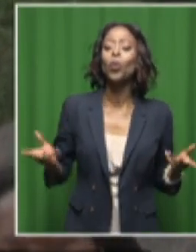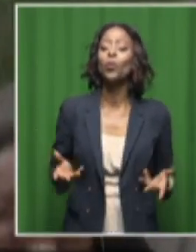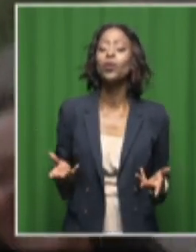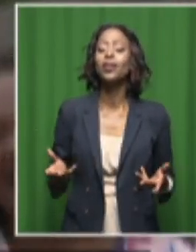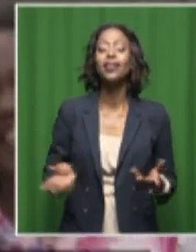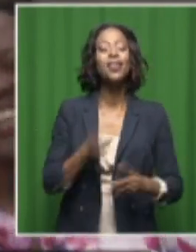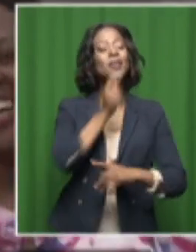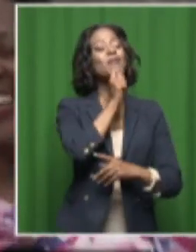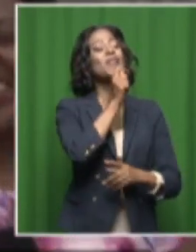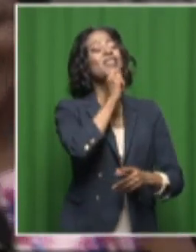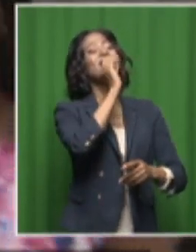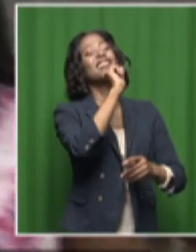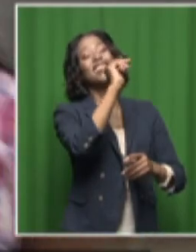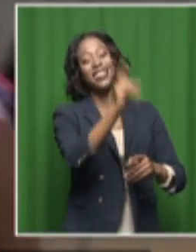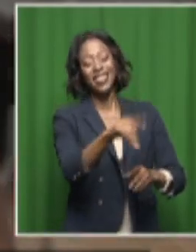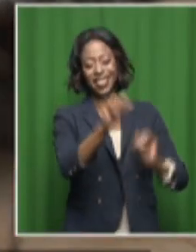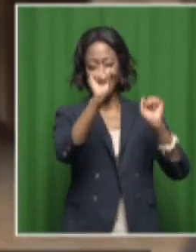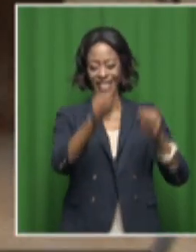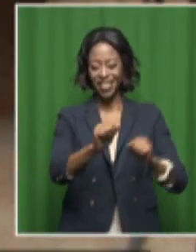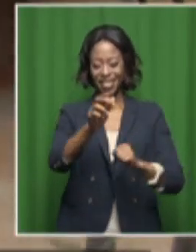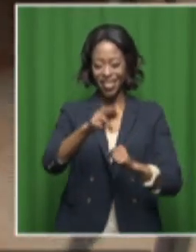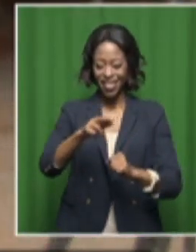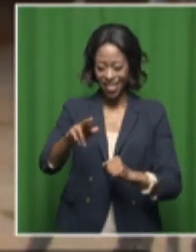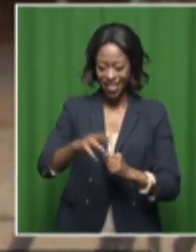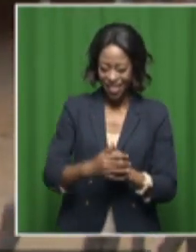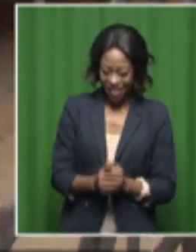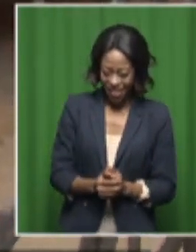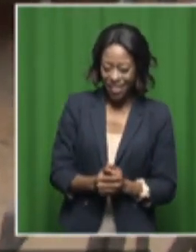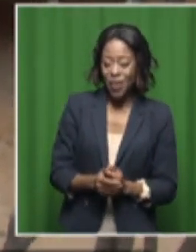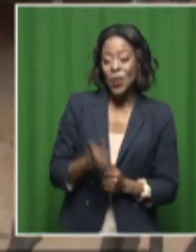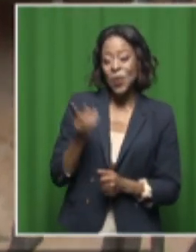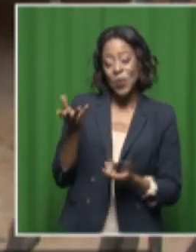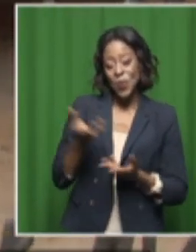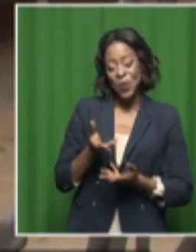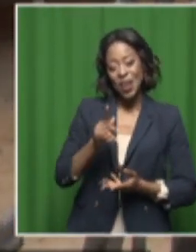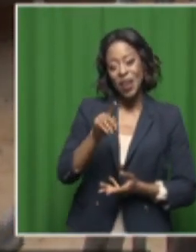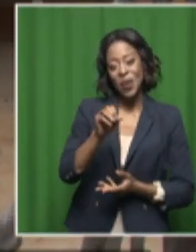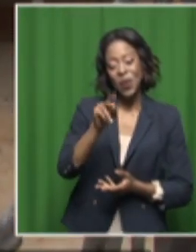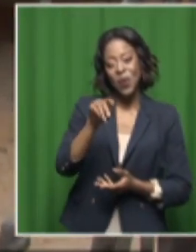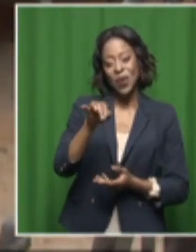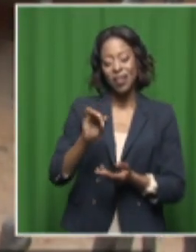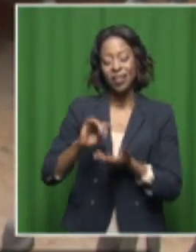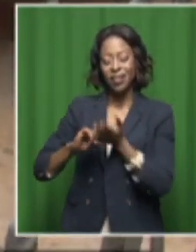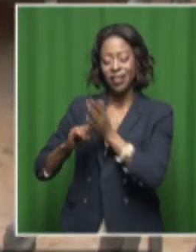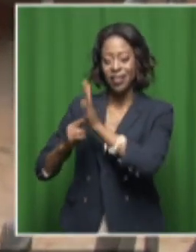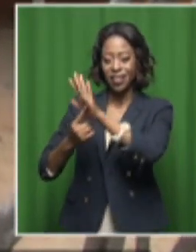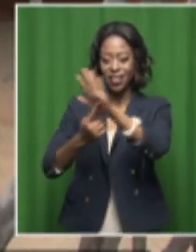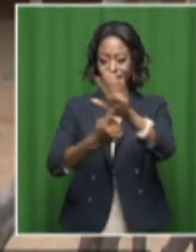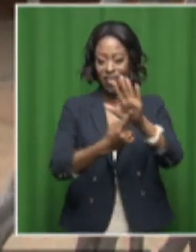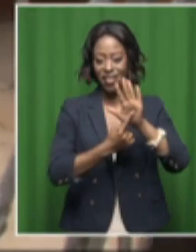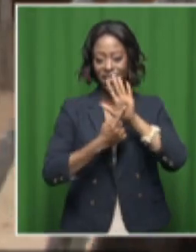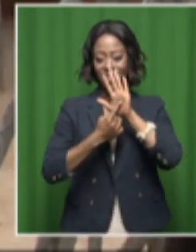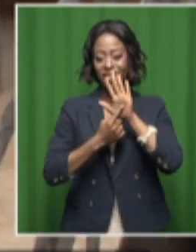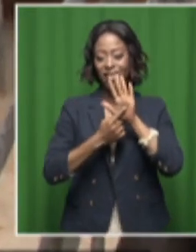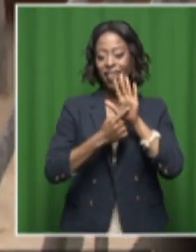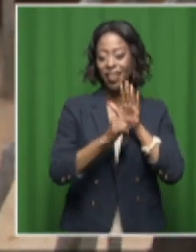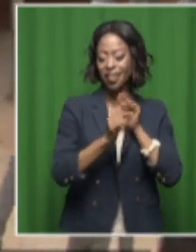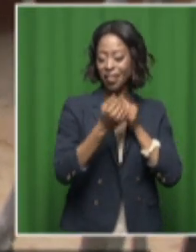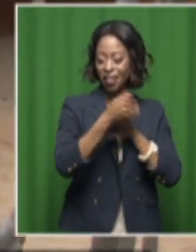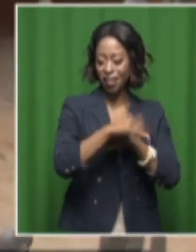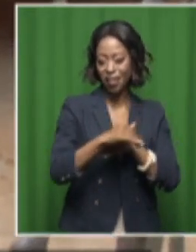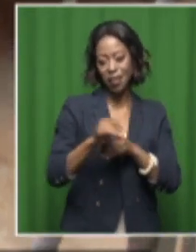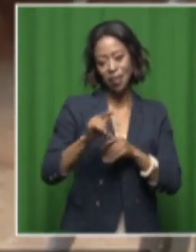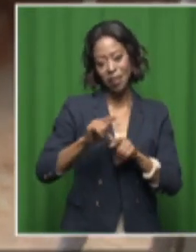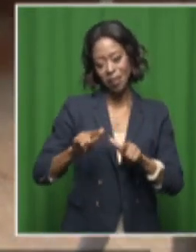Good morning, Sakina. You're correct. We're just at the Koni Malapa Museum in just outside of Polokwane. As you drive